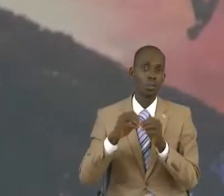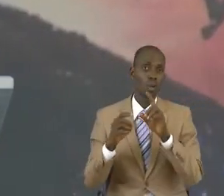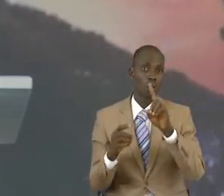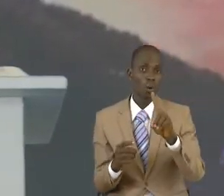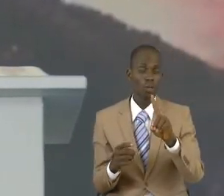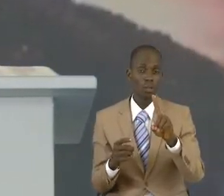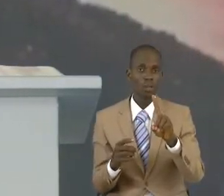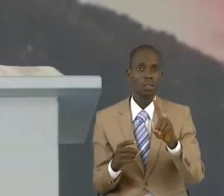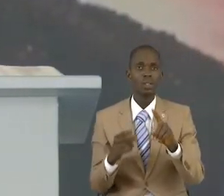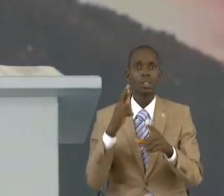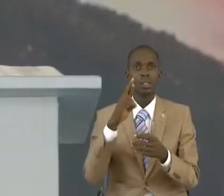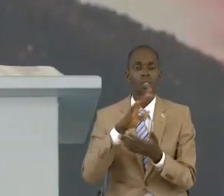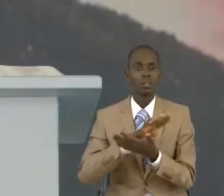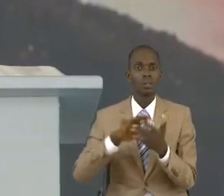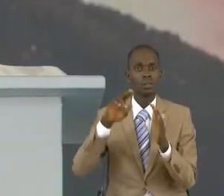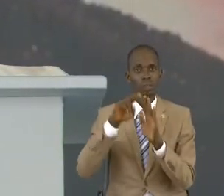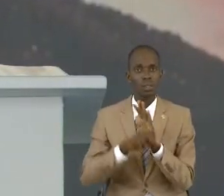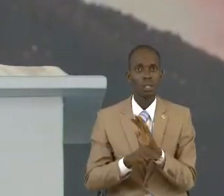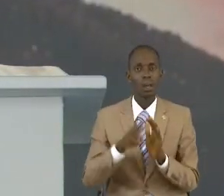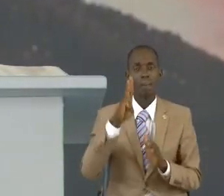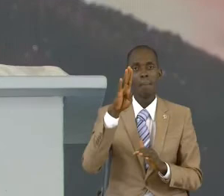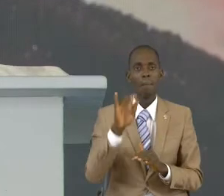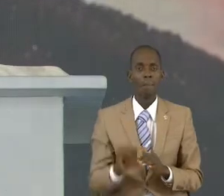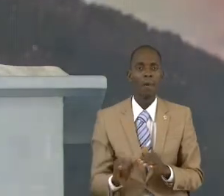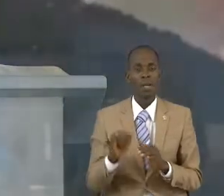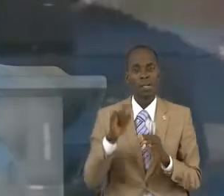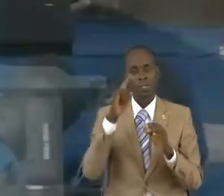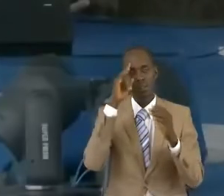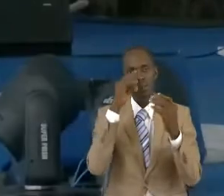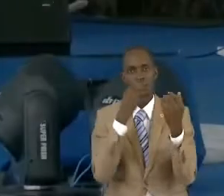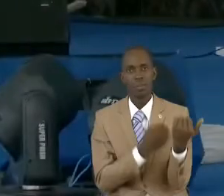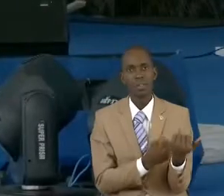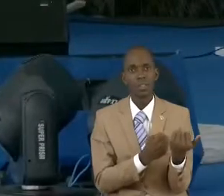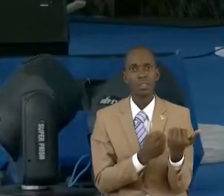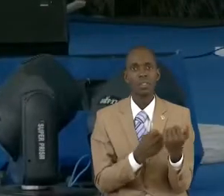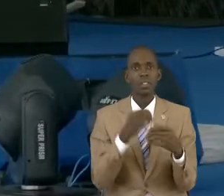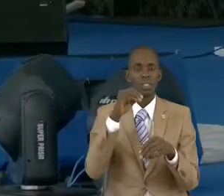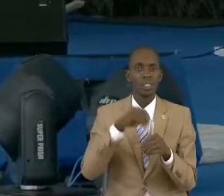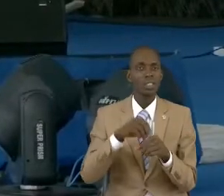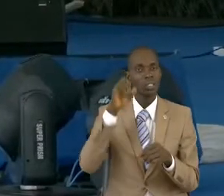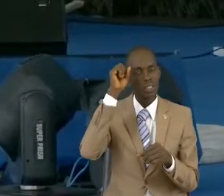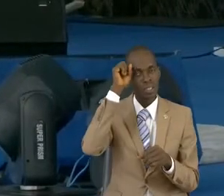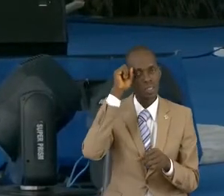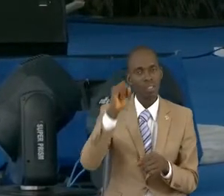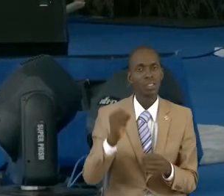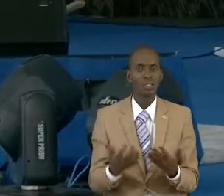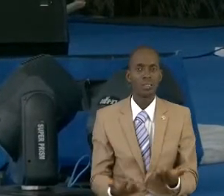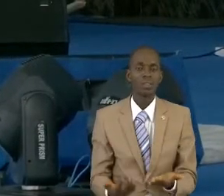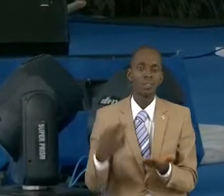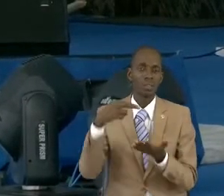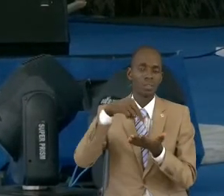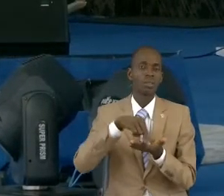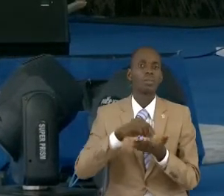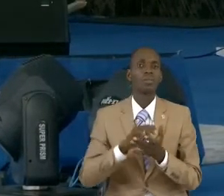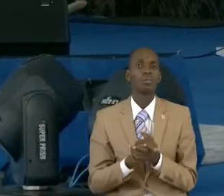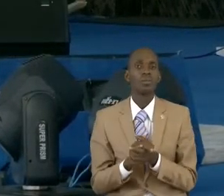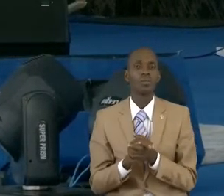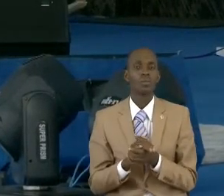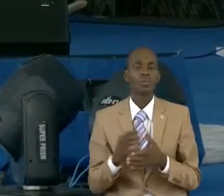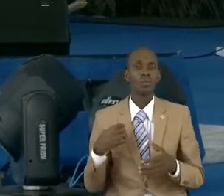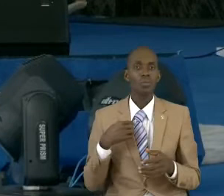righteousness by faith in his resurrection. We're looking